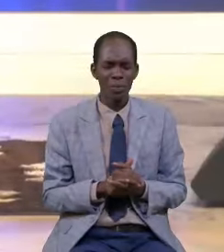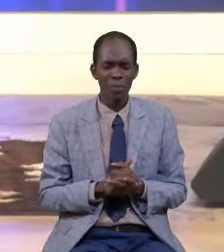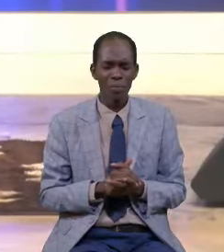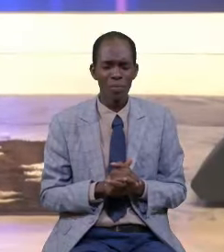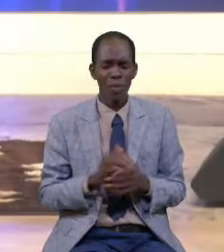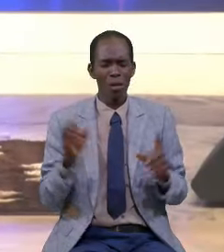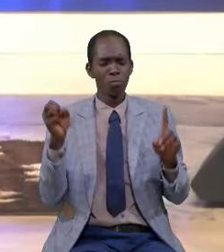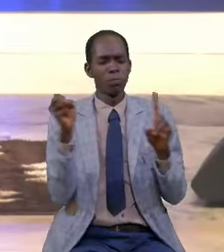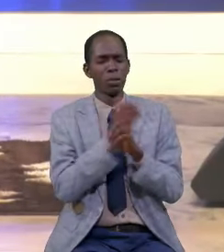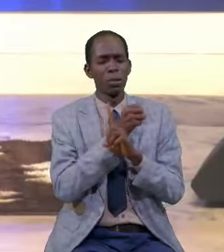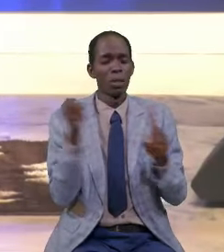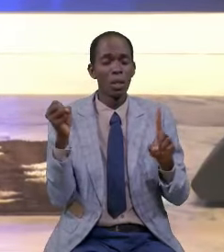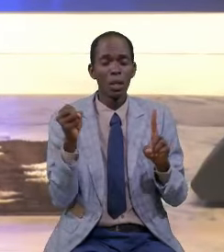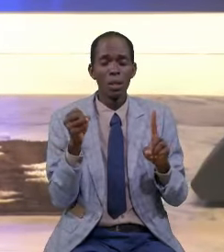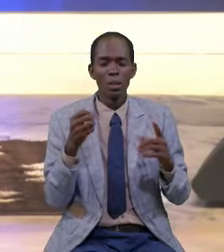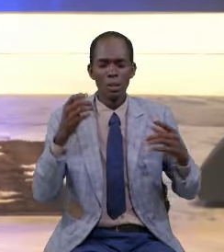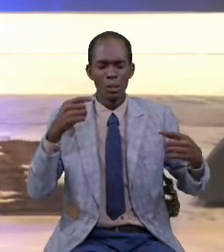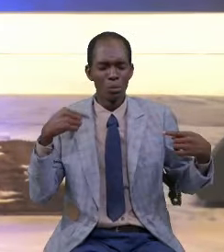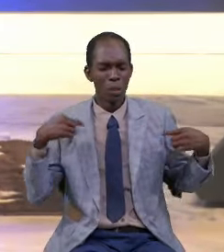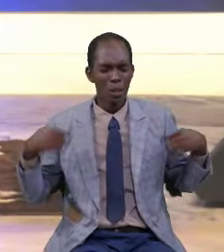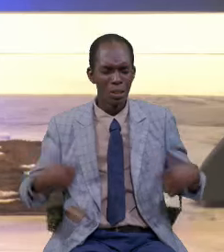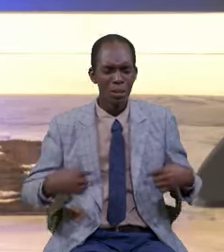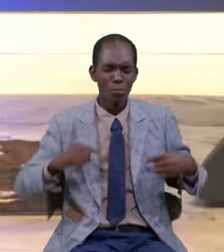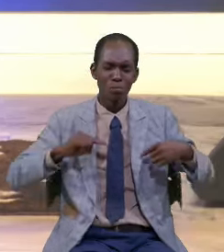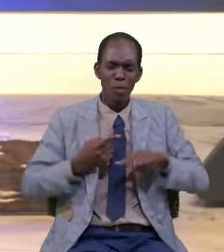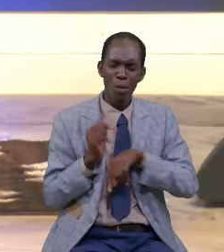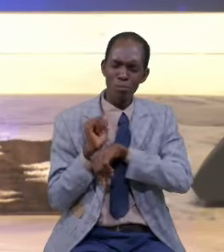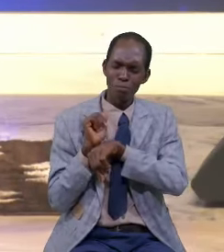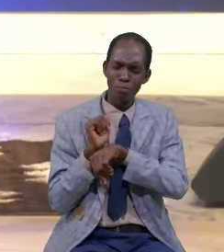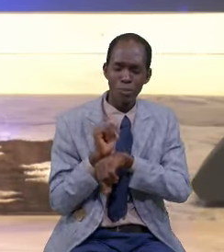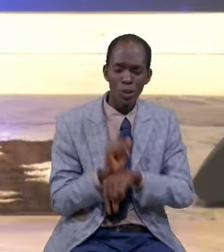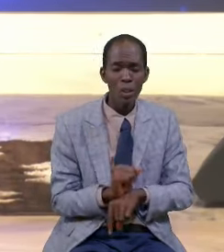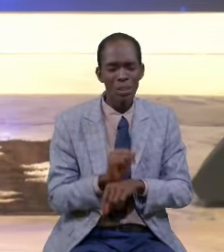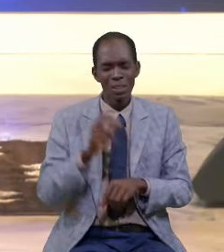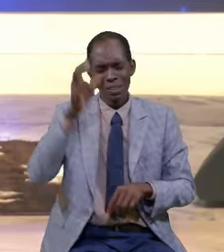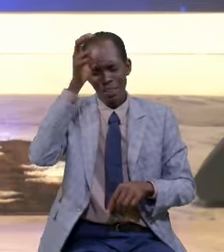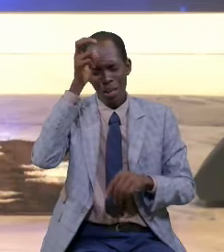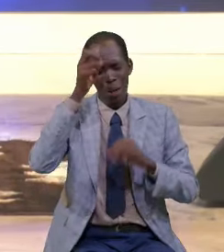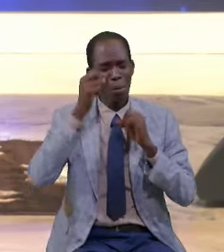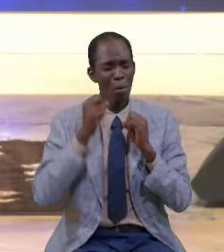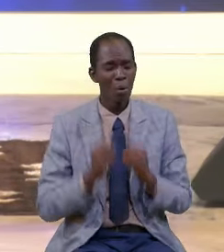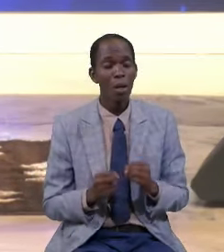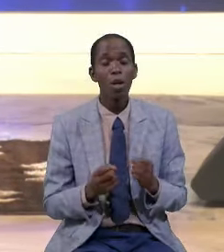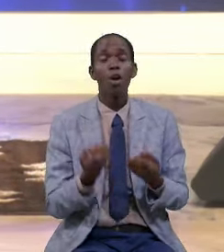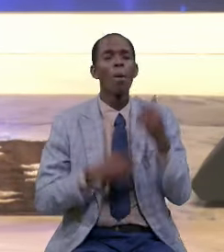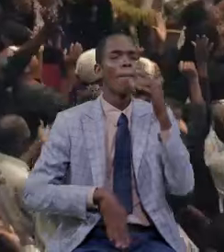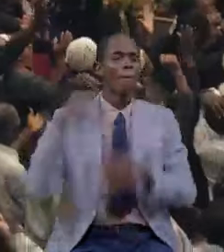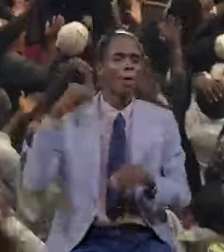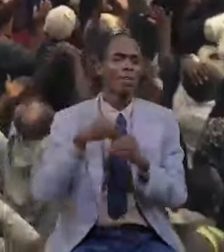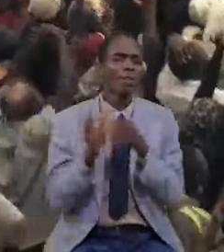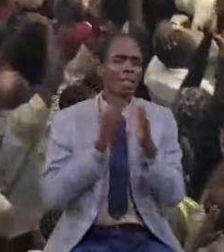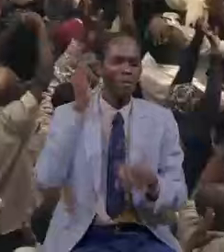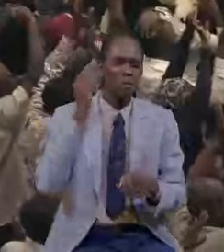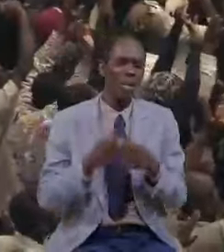Attack, affliction, oppression, demonic power, come out in Jesus'